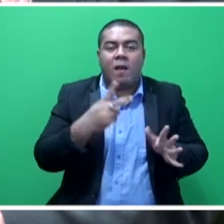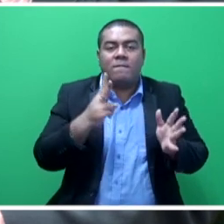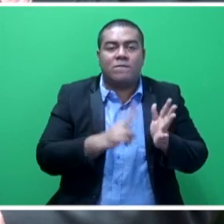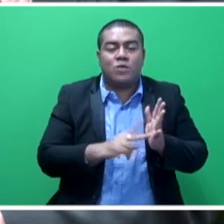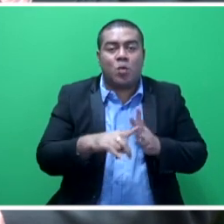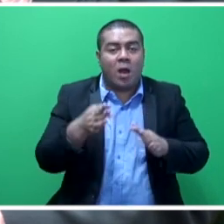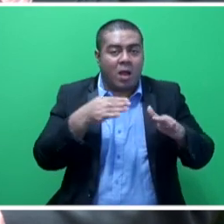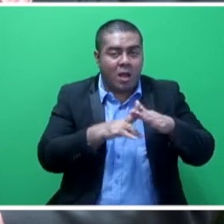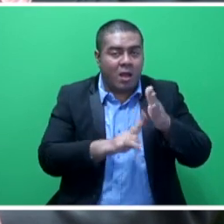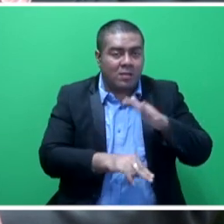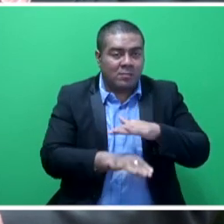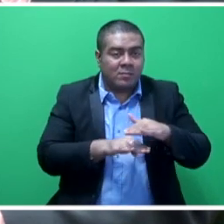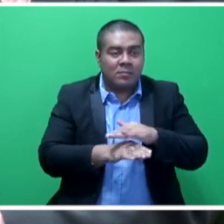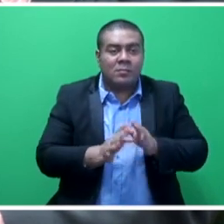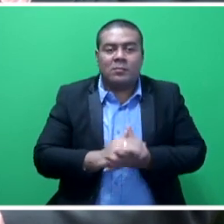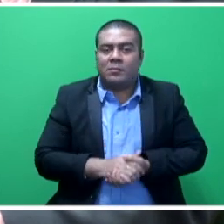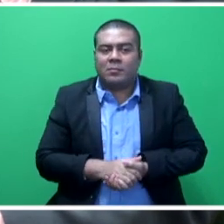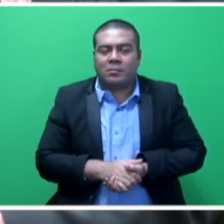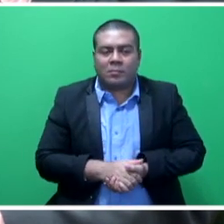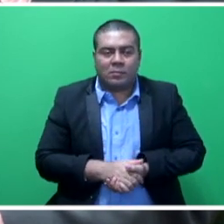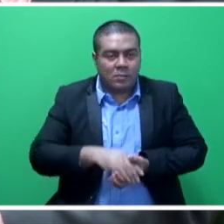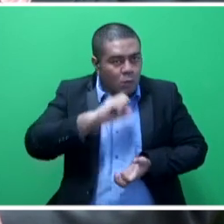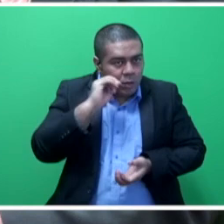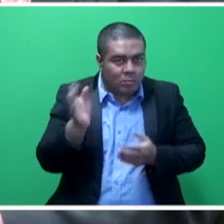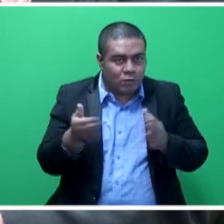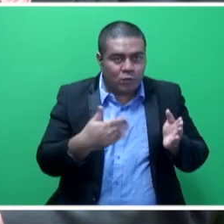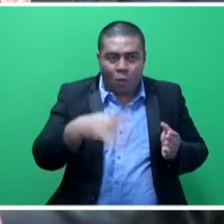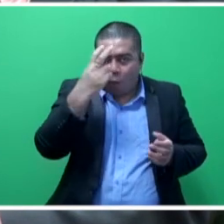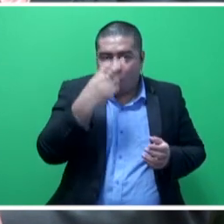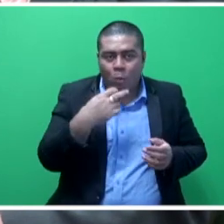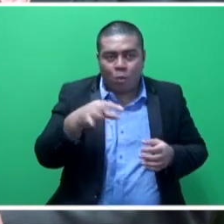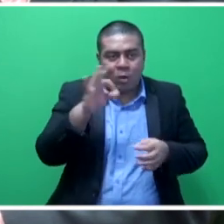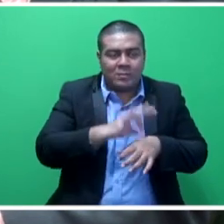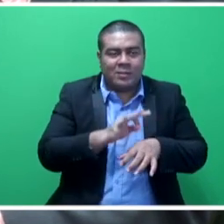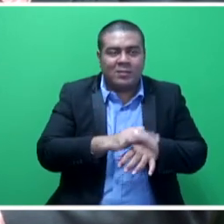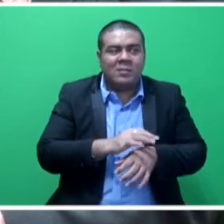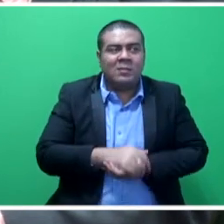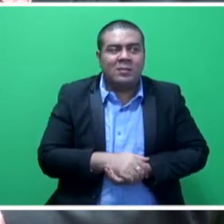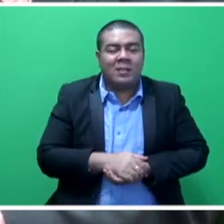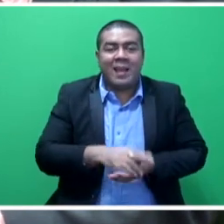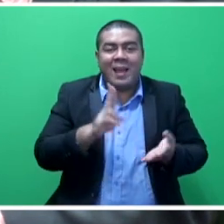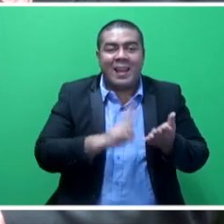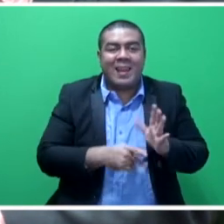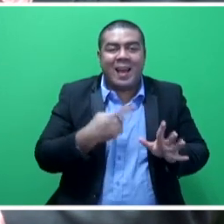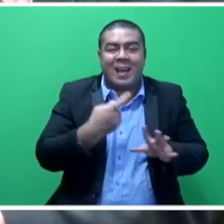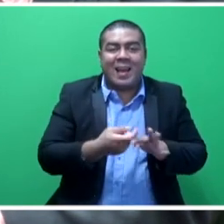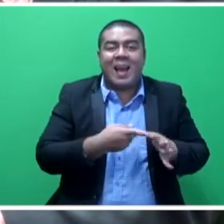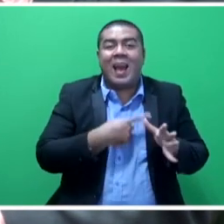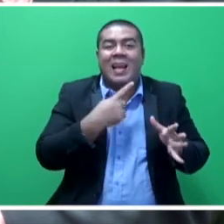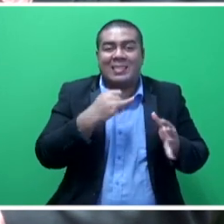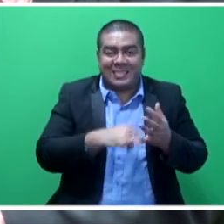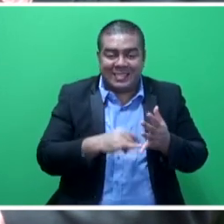site. Mr. Speaker, sir, the Navua police station will move to old hospital site. Nakasi market, Mr. Speaker, sir,